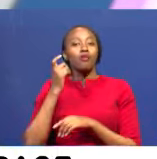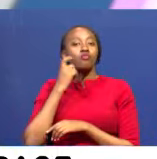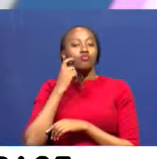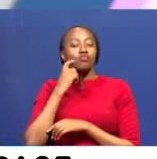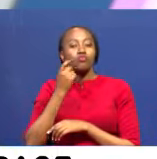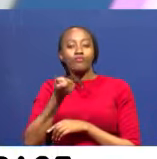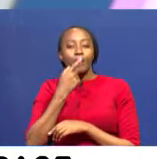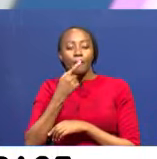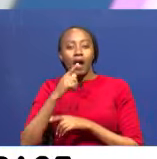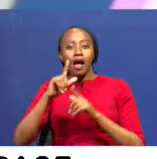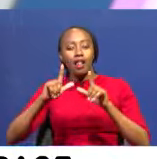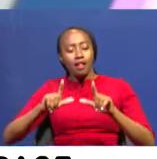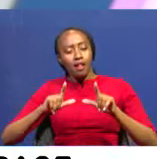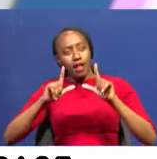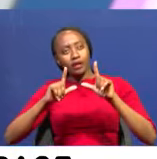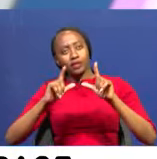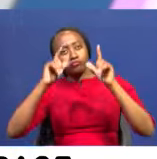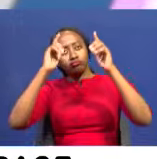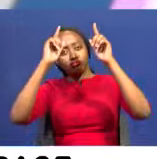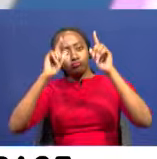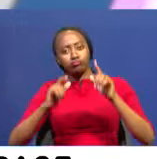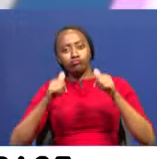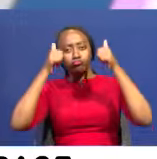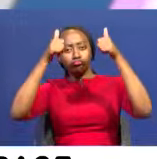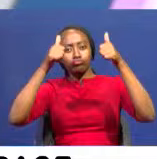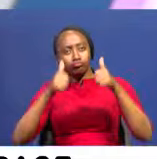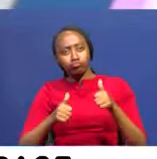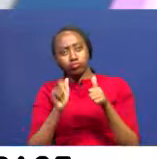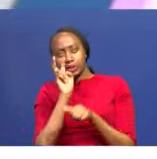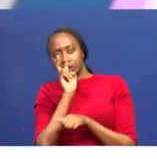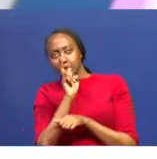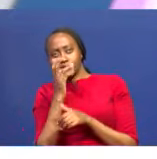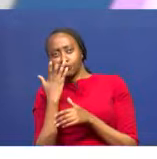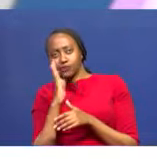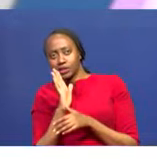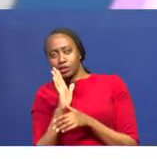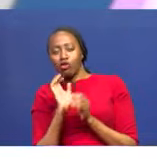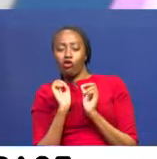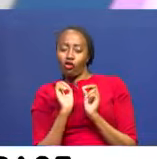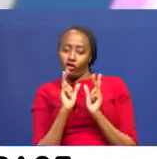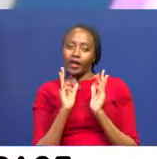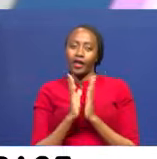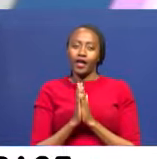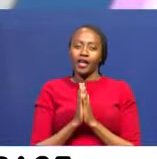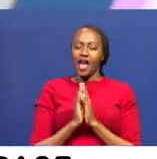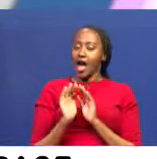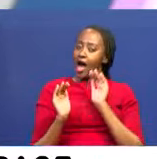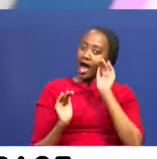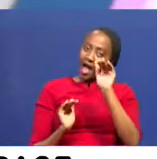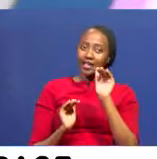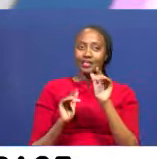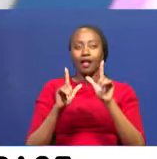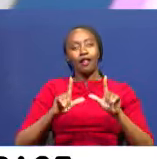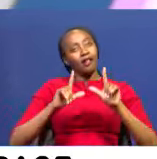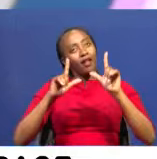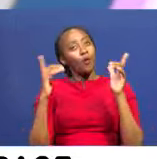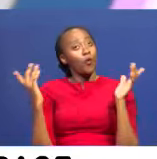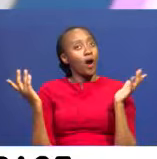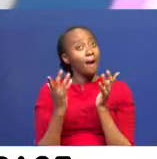check that there is a license. That's number one. Then number two, and by the way, if you ask them, you copy license, they'll show you.